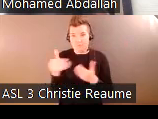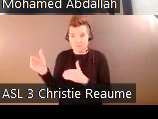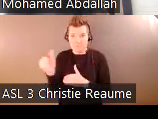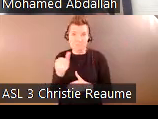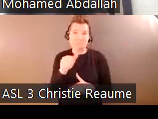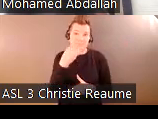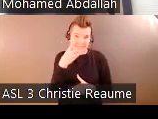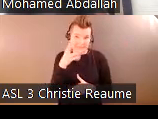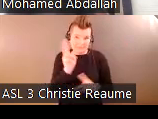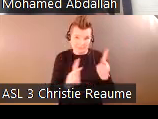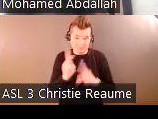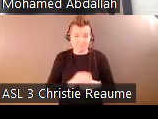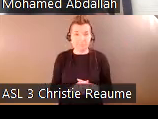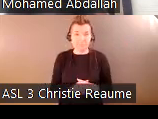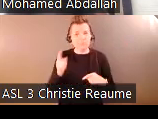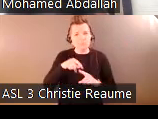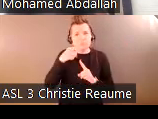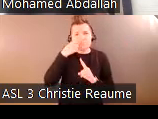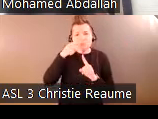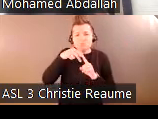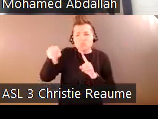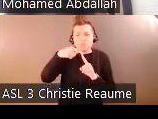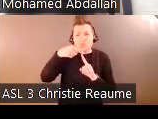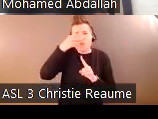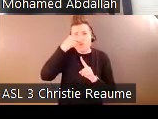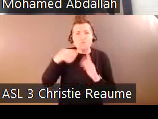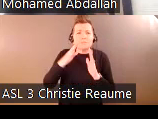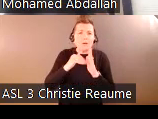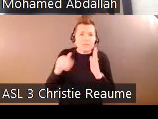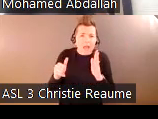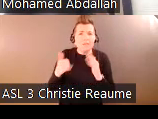close to amenities and a lot of services downtown, so it's very convenient to stay.